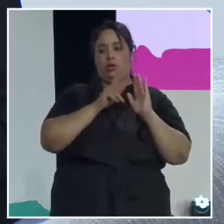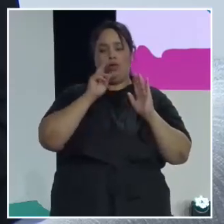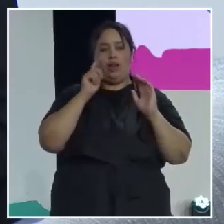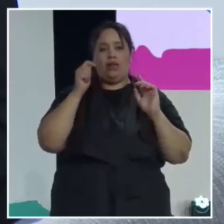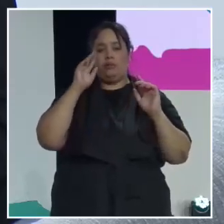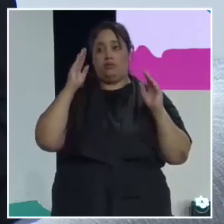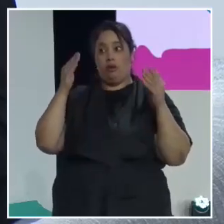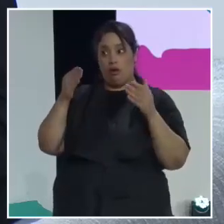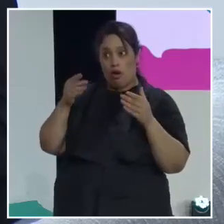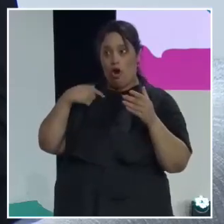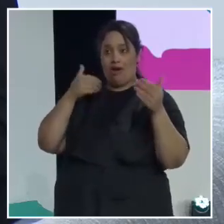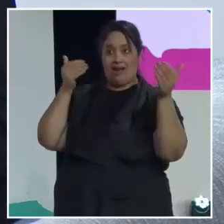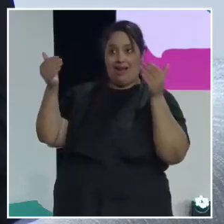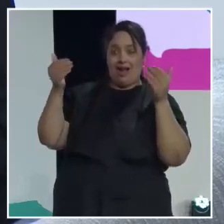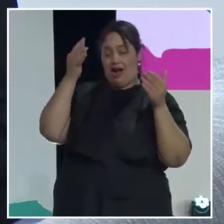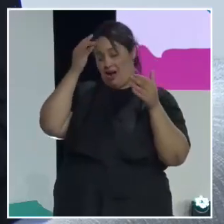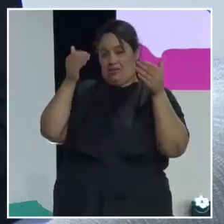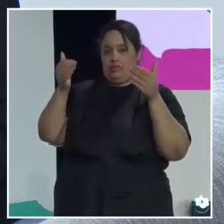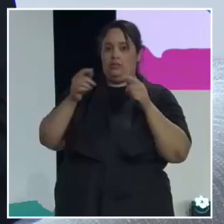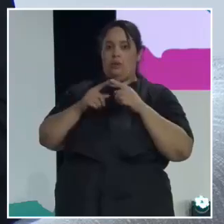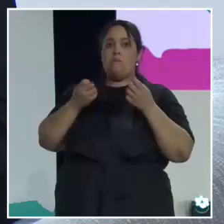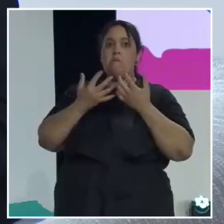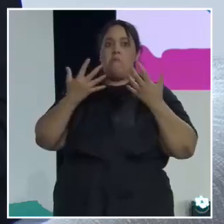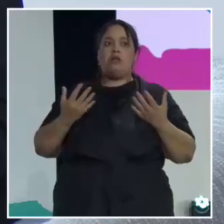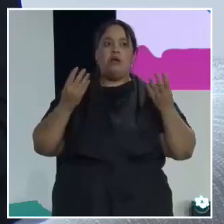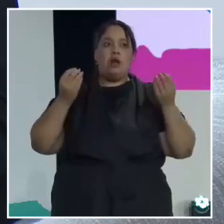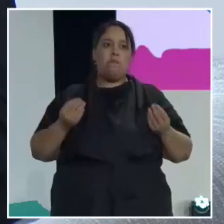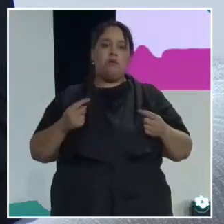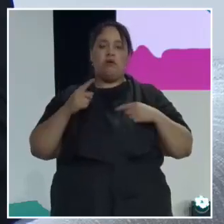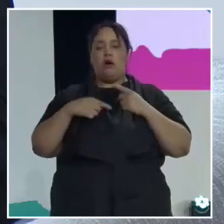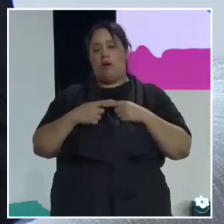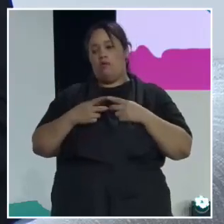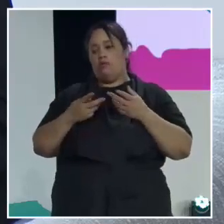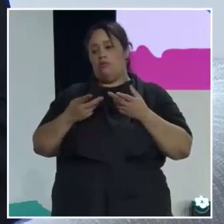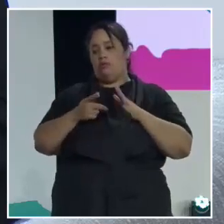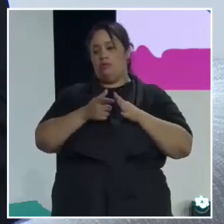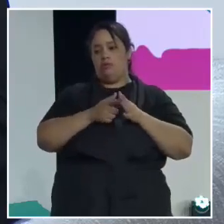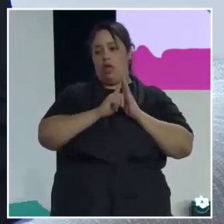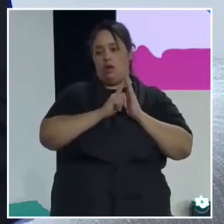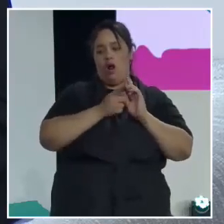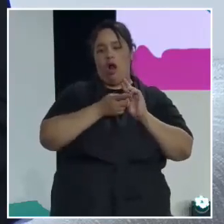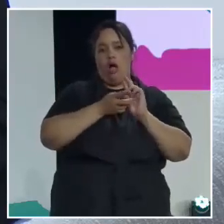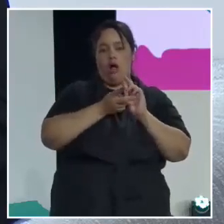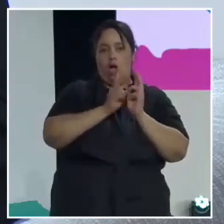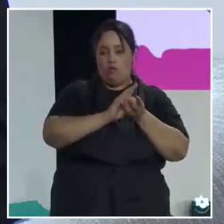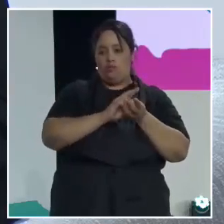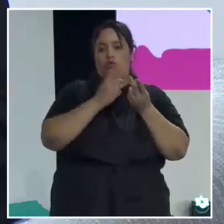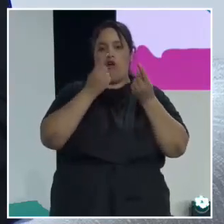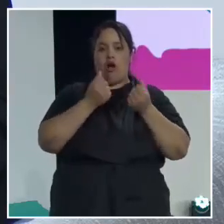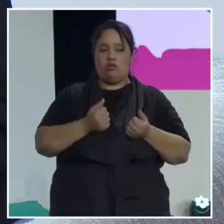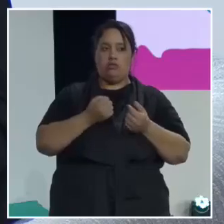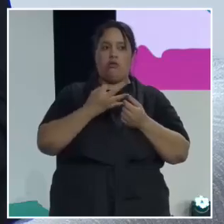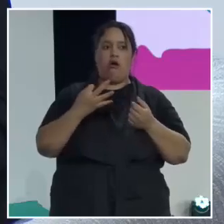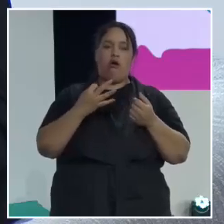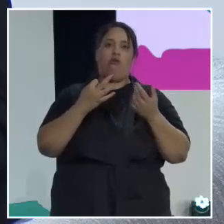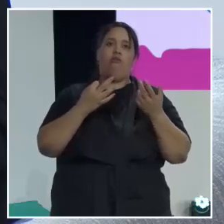we don't have that many numbers on typically non-performing loans, the cost of risk within banks.